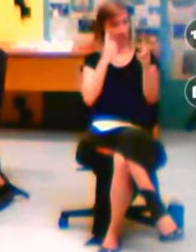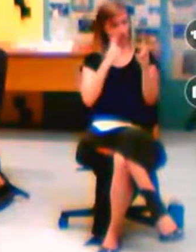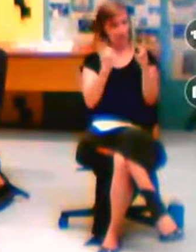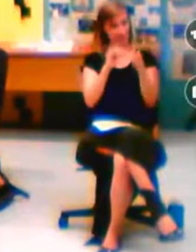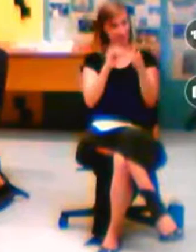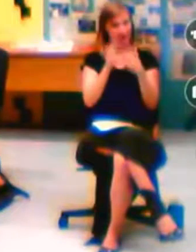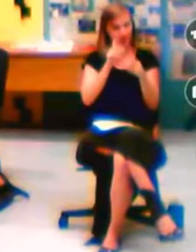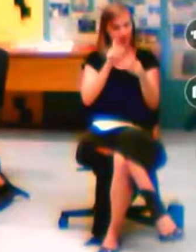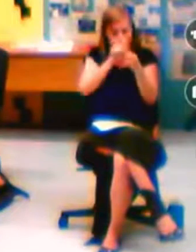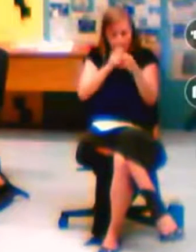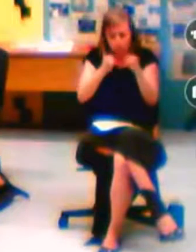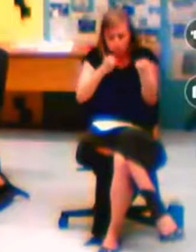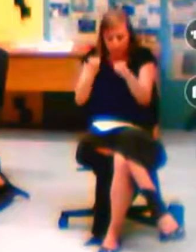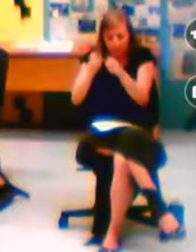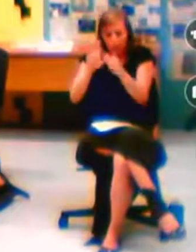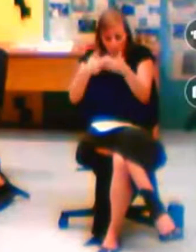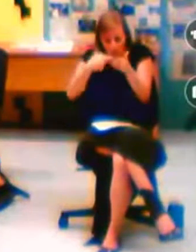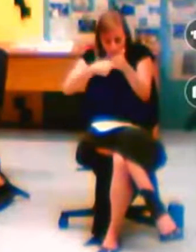moment.